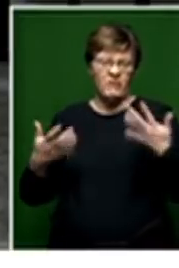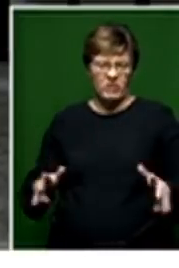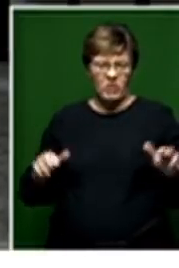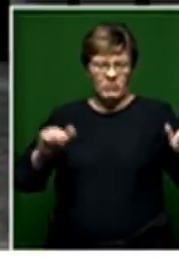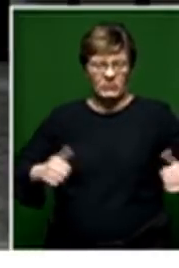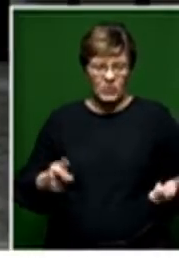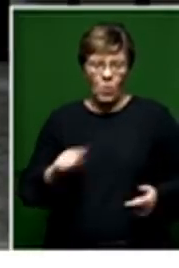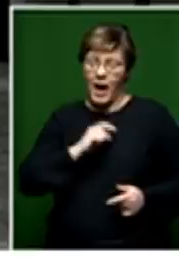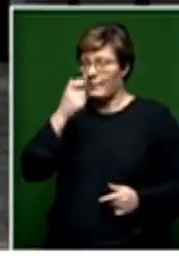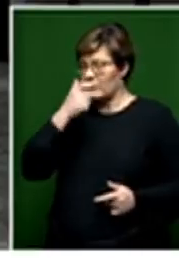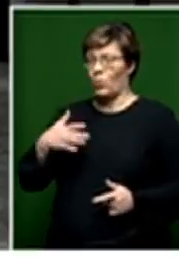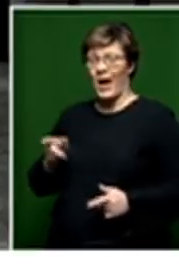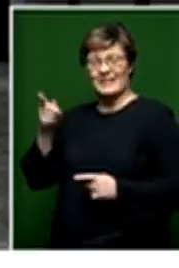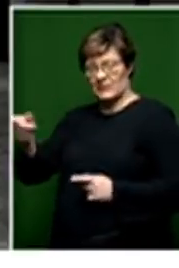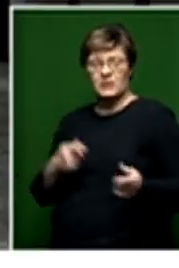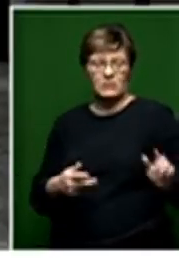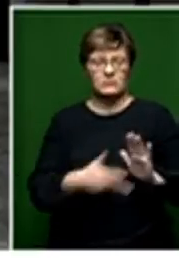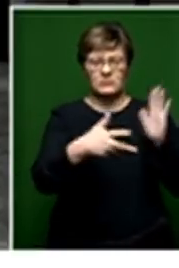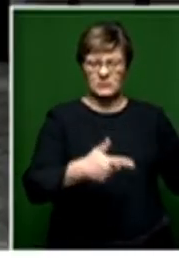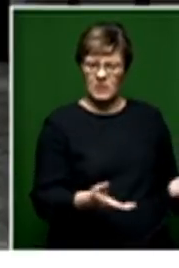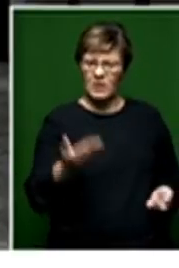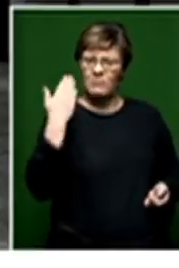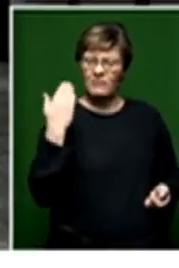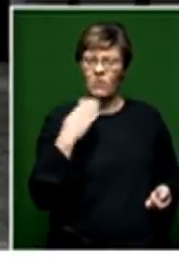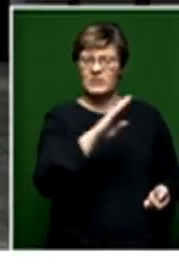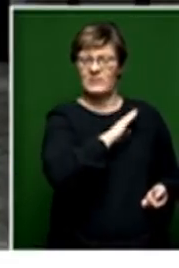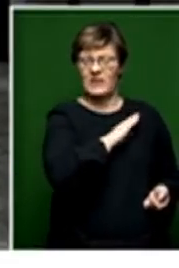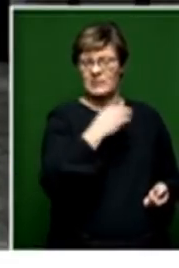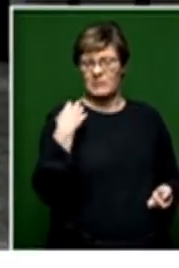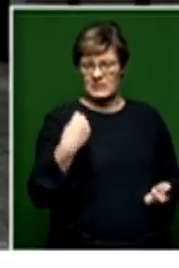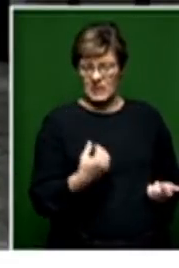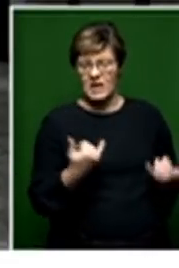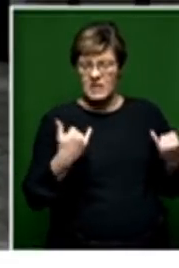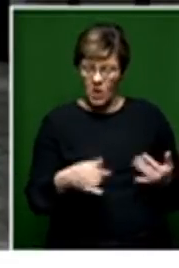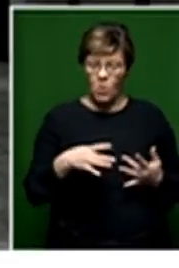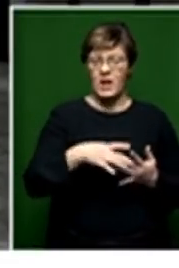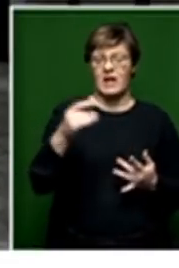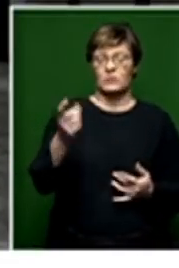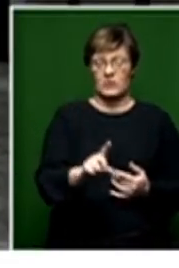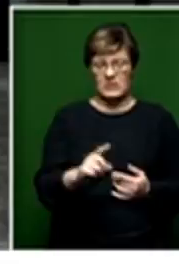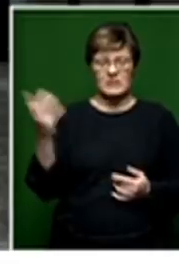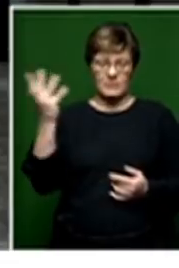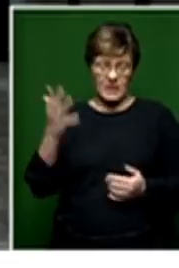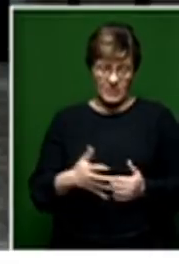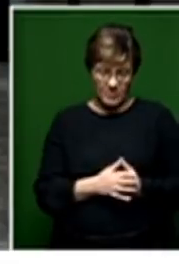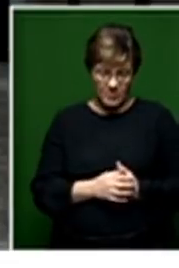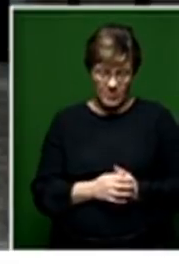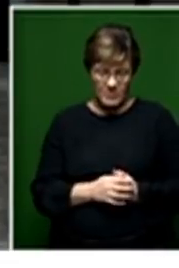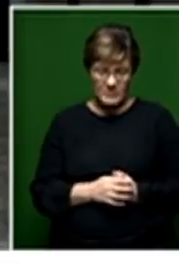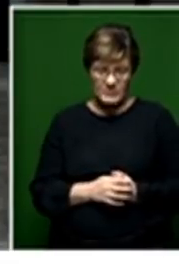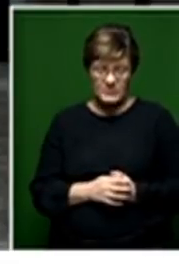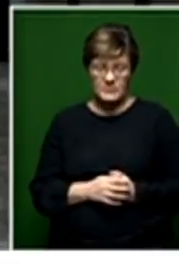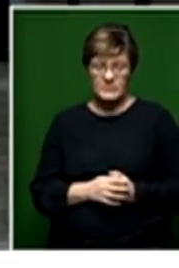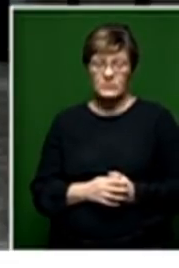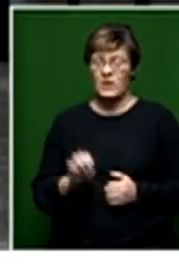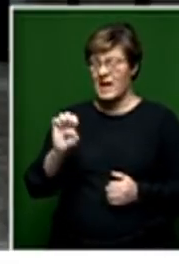the president's wish to have the former Defence Minister now elected as the Speaker. And according